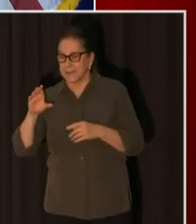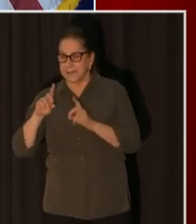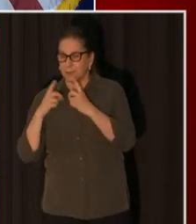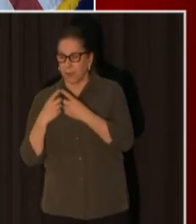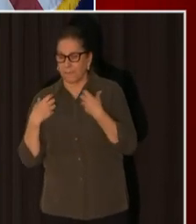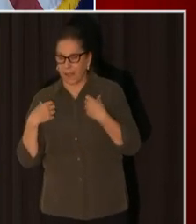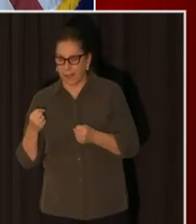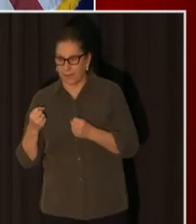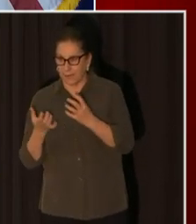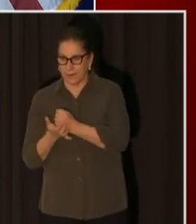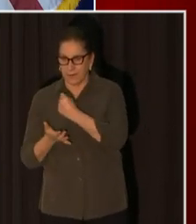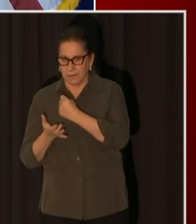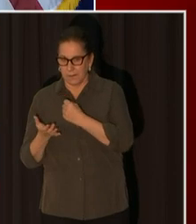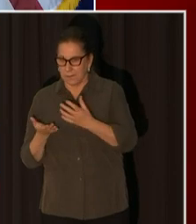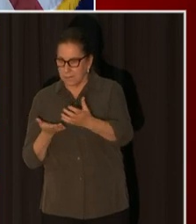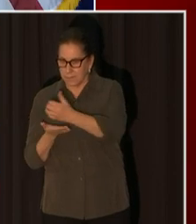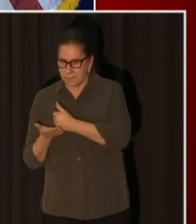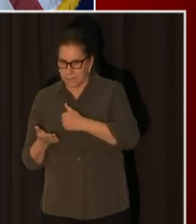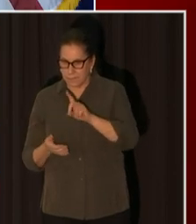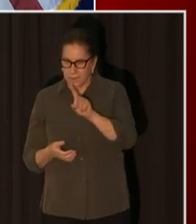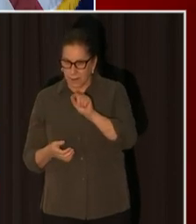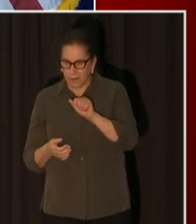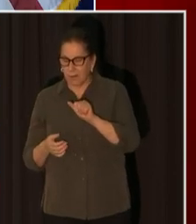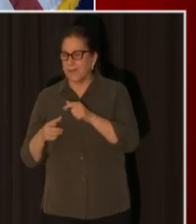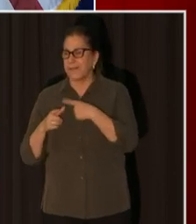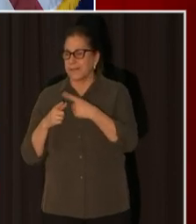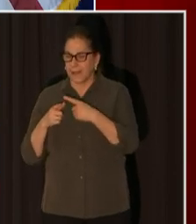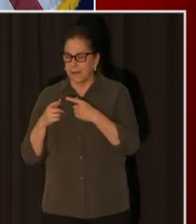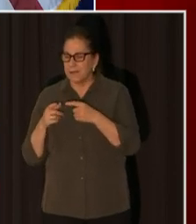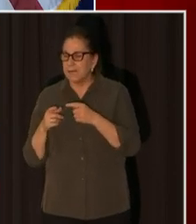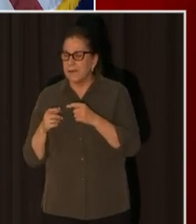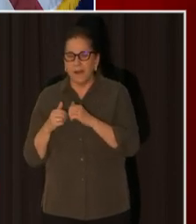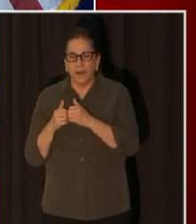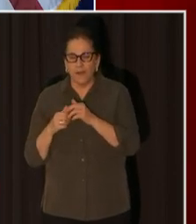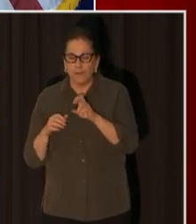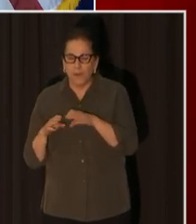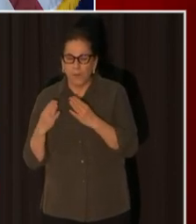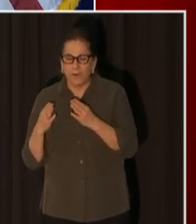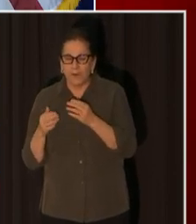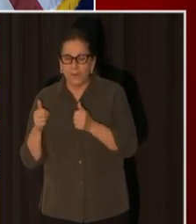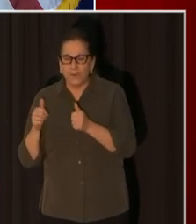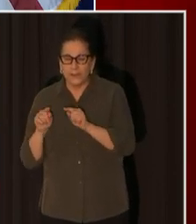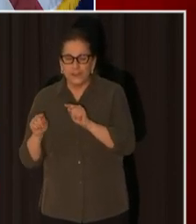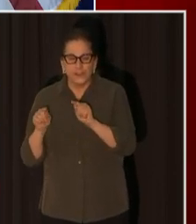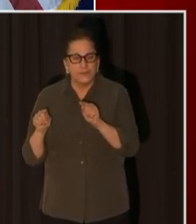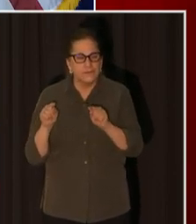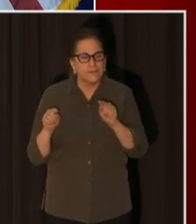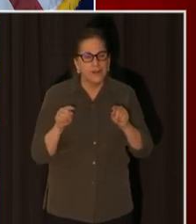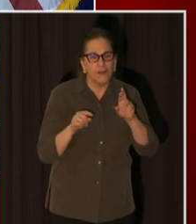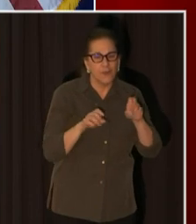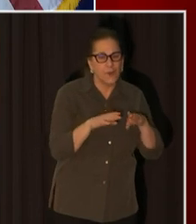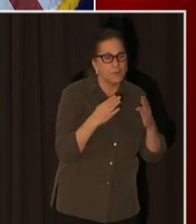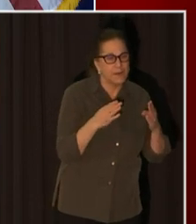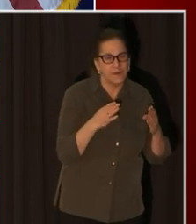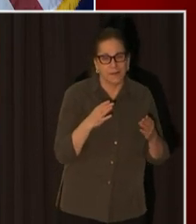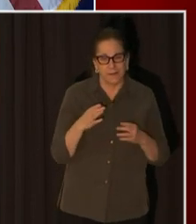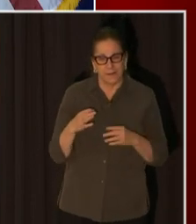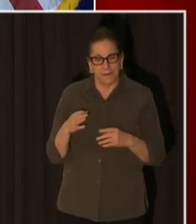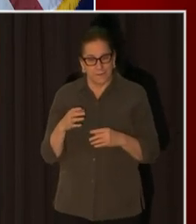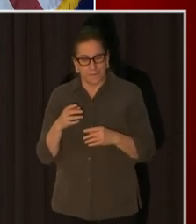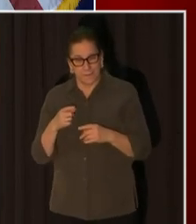opening. We want to be ready to go. So we're going to be gathering information from the advisory group as well as